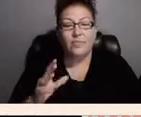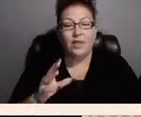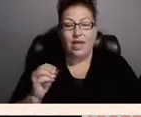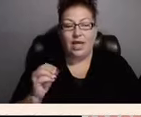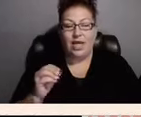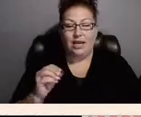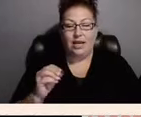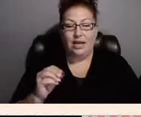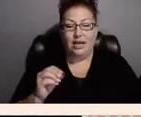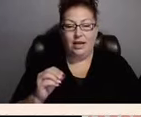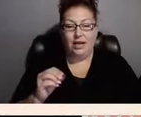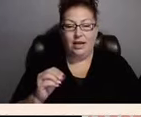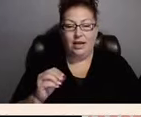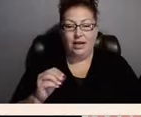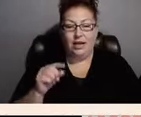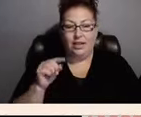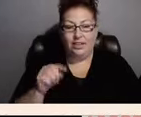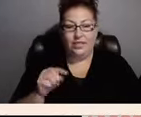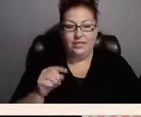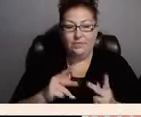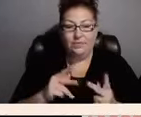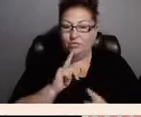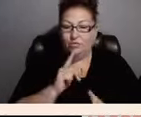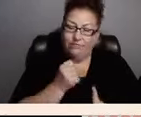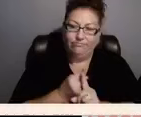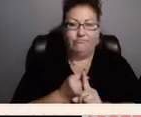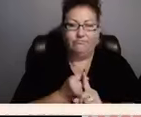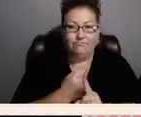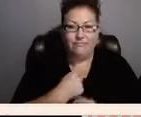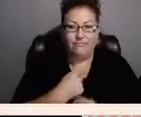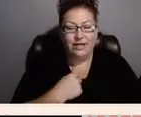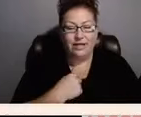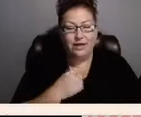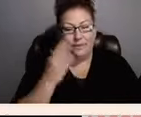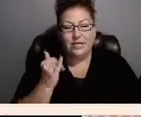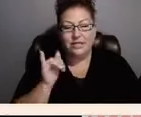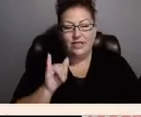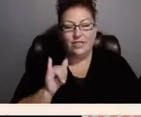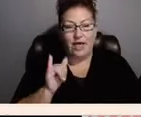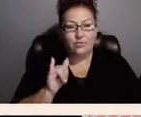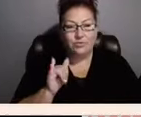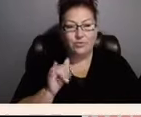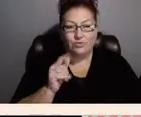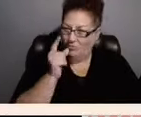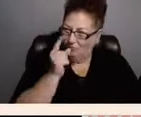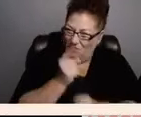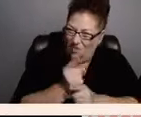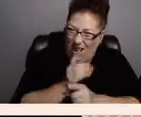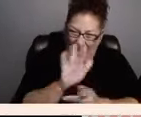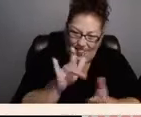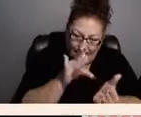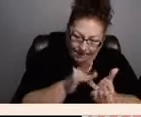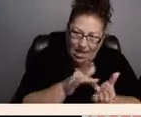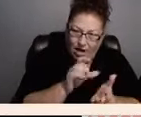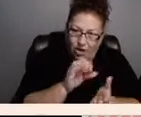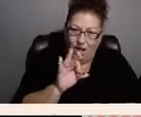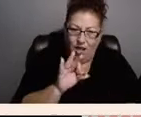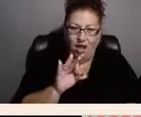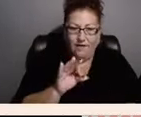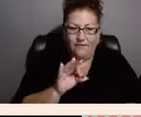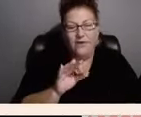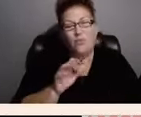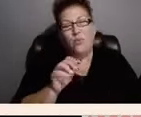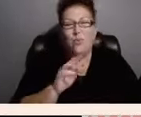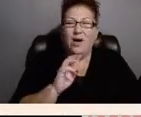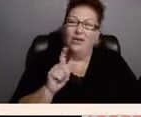hit me at home because it was right dip dab in the middle of at the end of St. Lucie